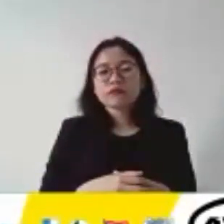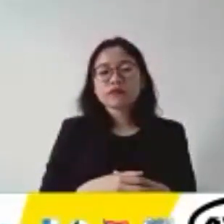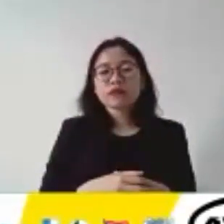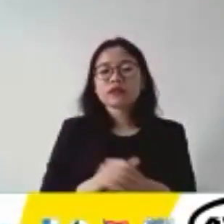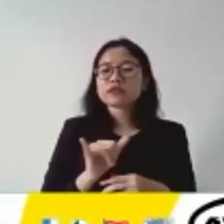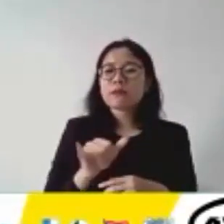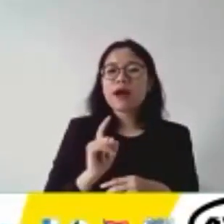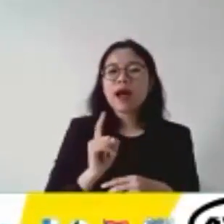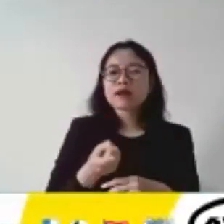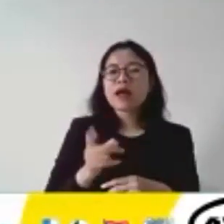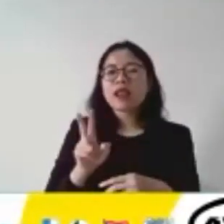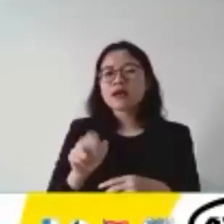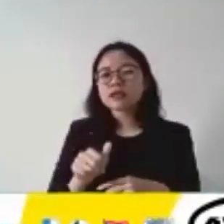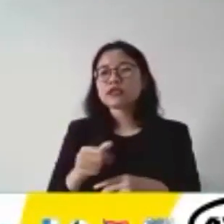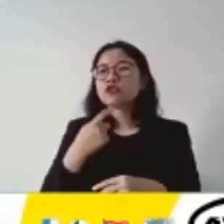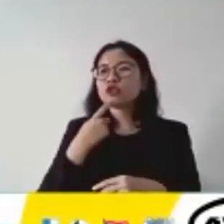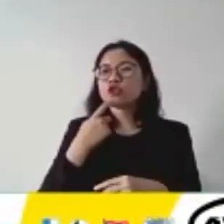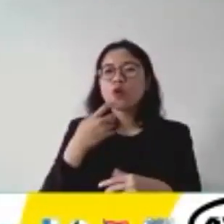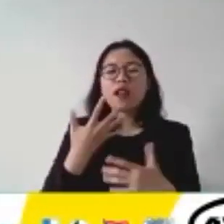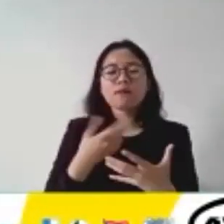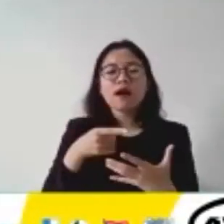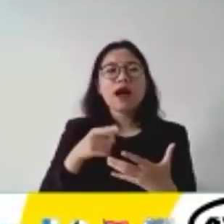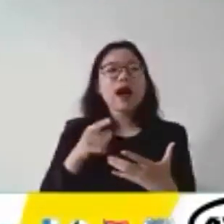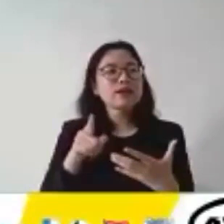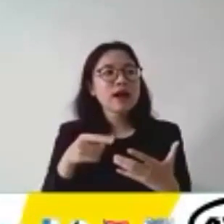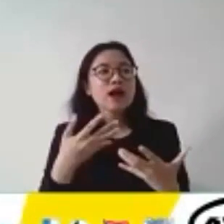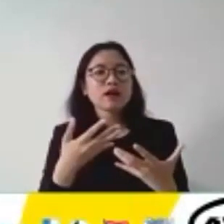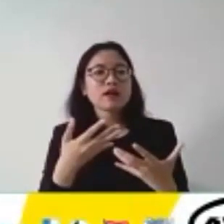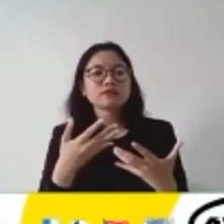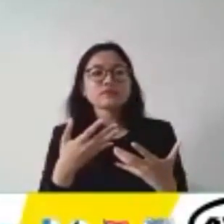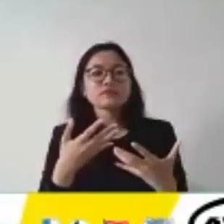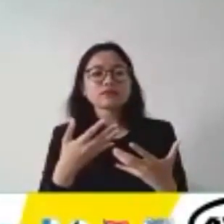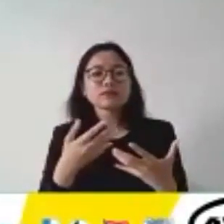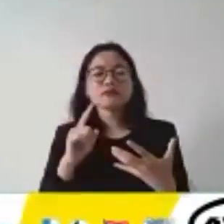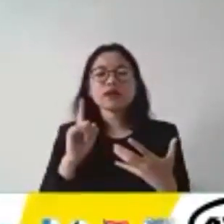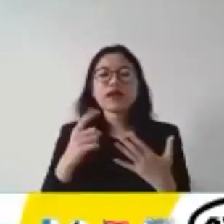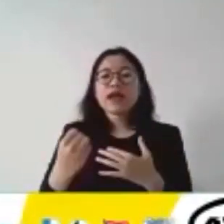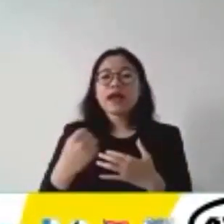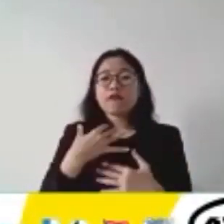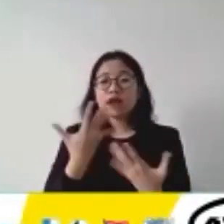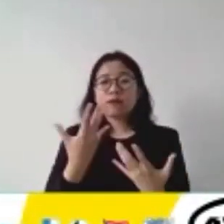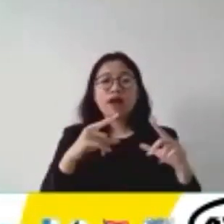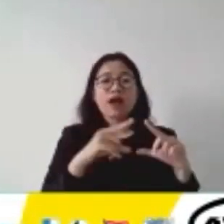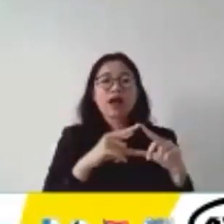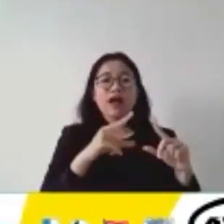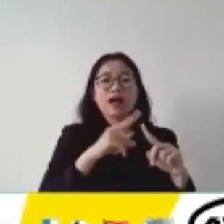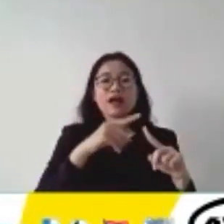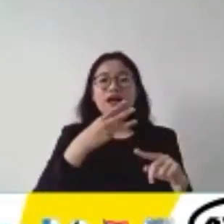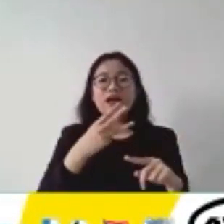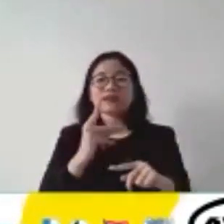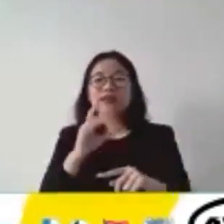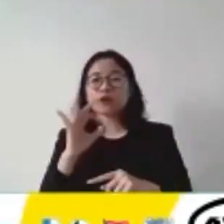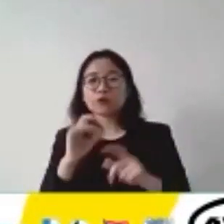think heart disease in older people, the beginning of the